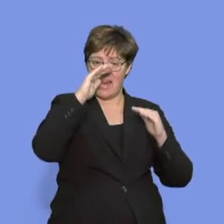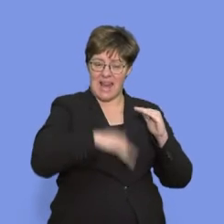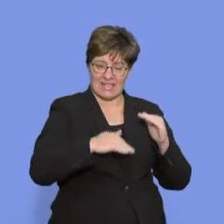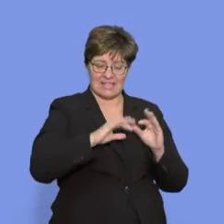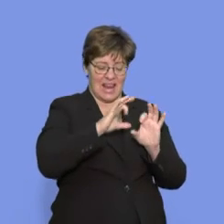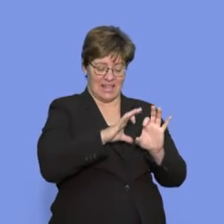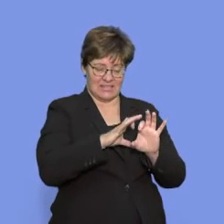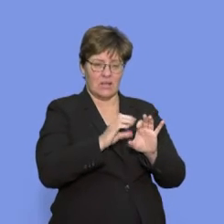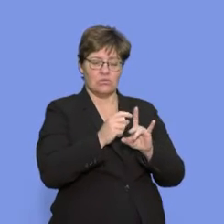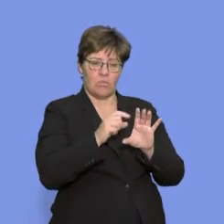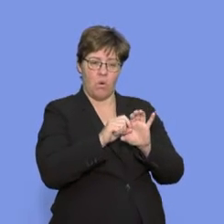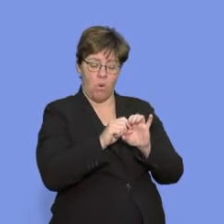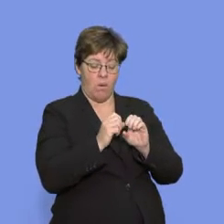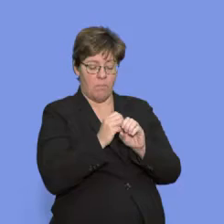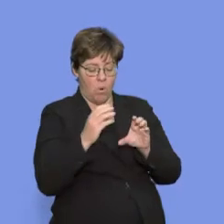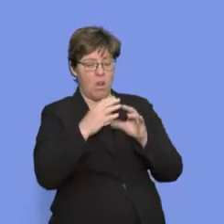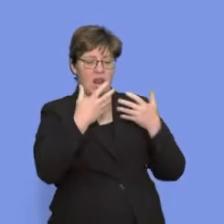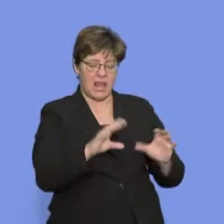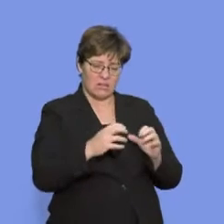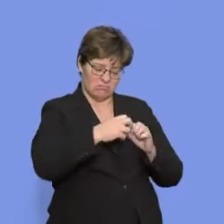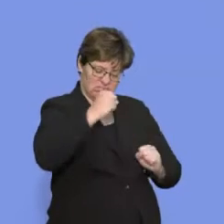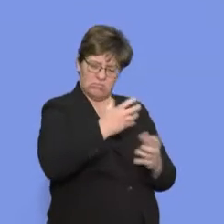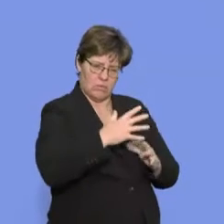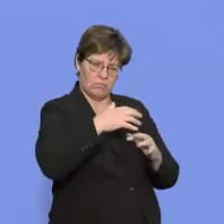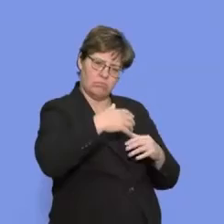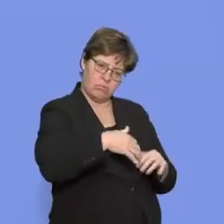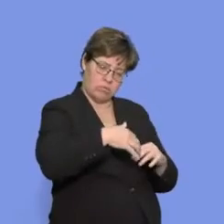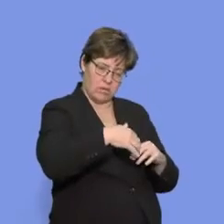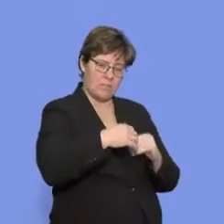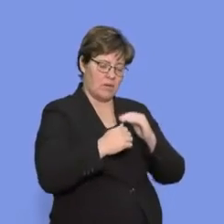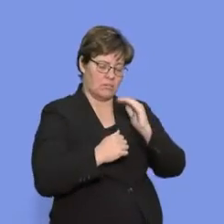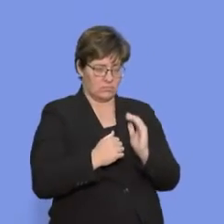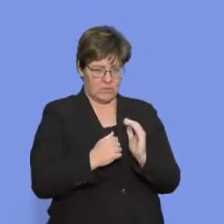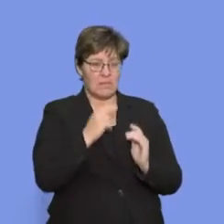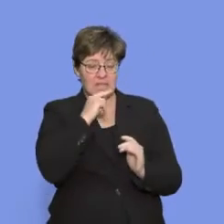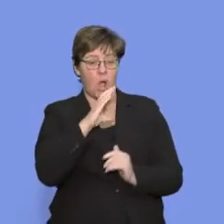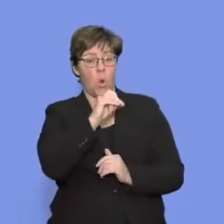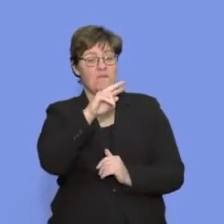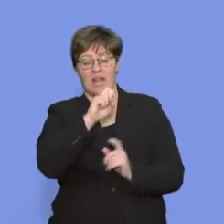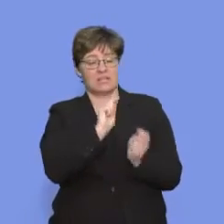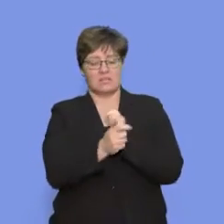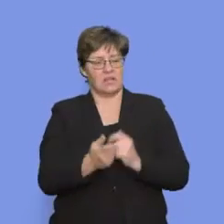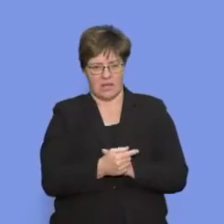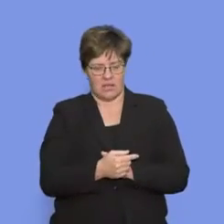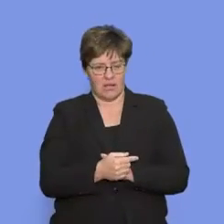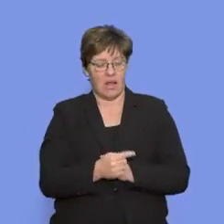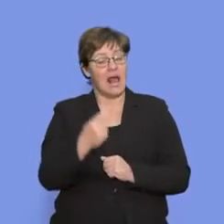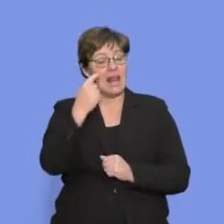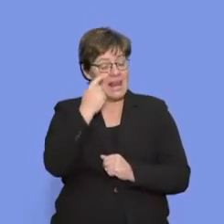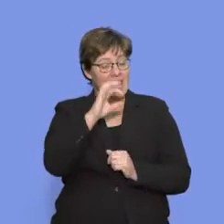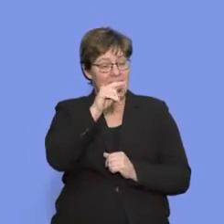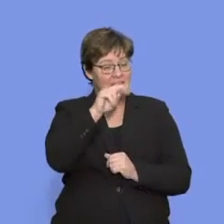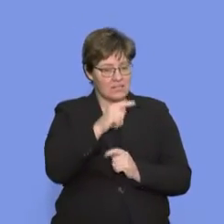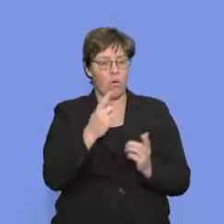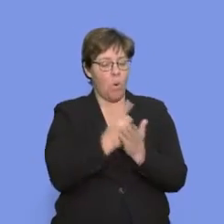becomes more convex. Don't say becomes convex. The lens of the eye is always